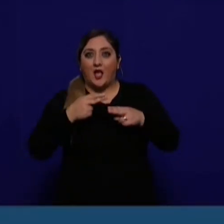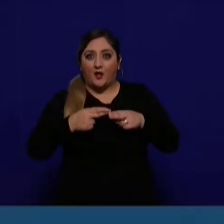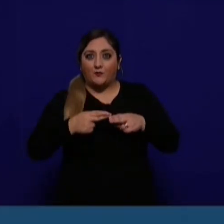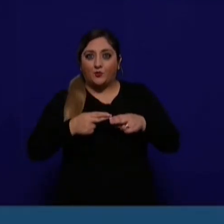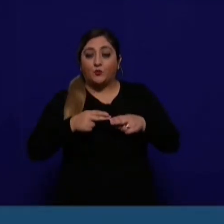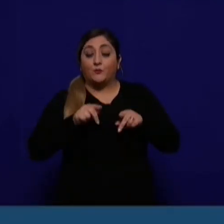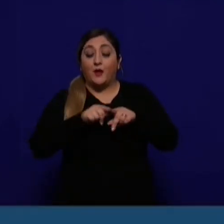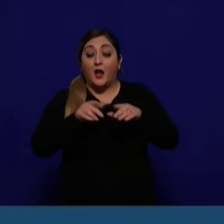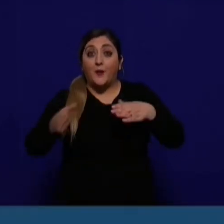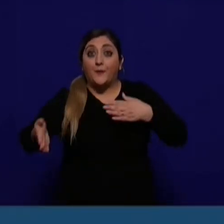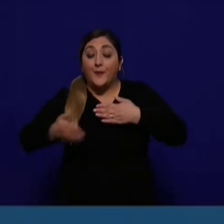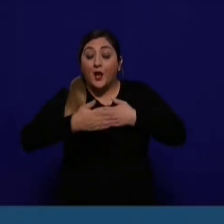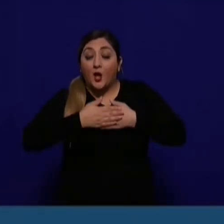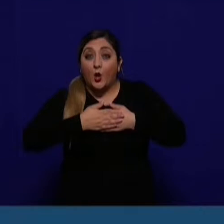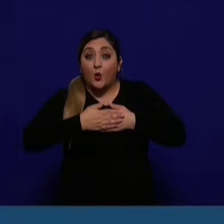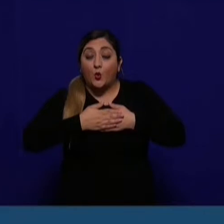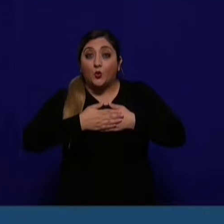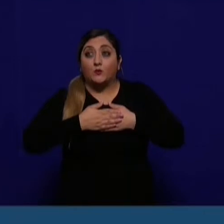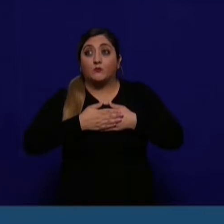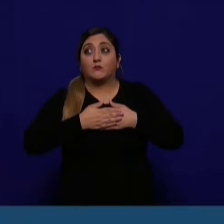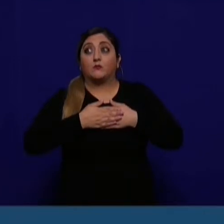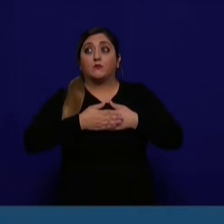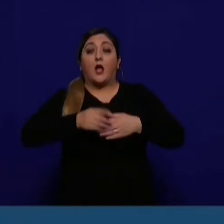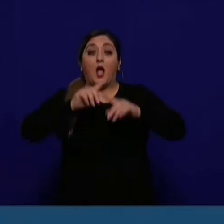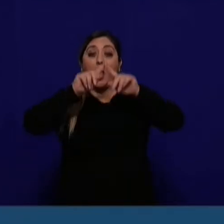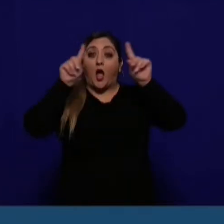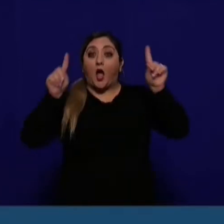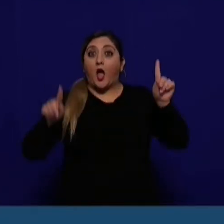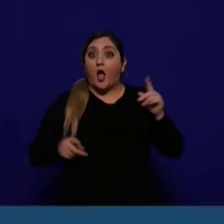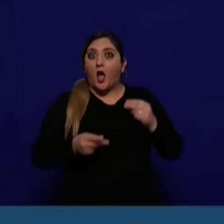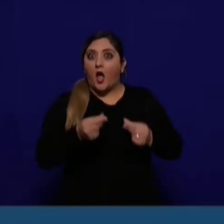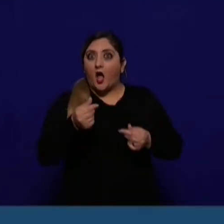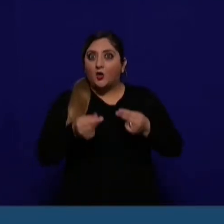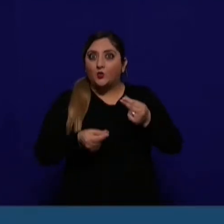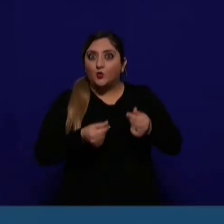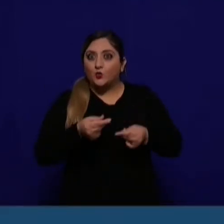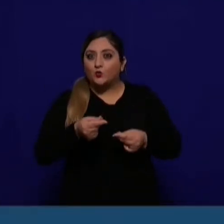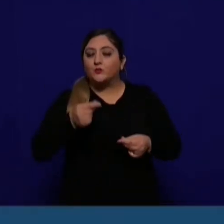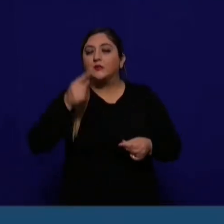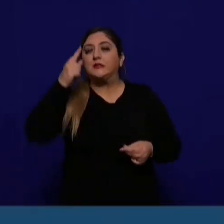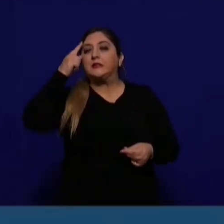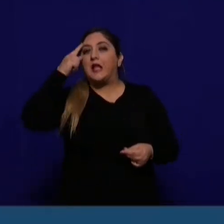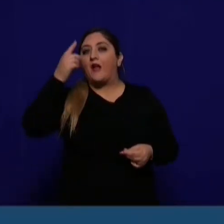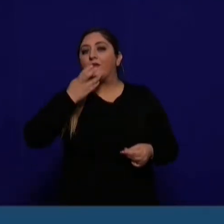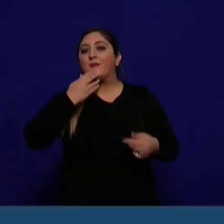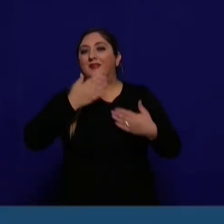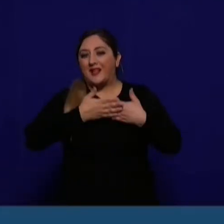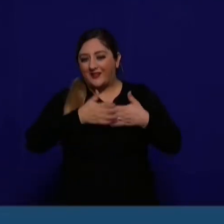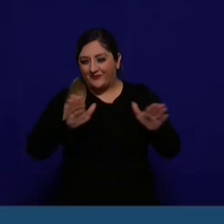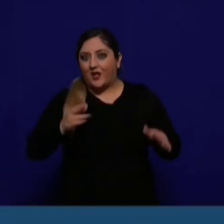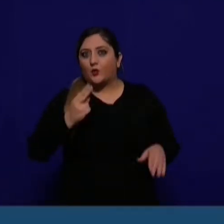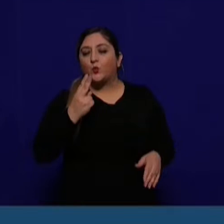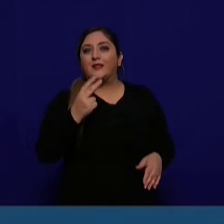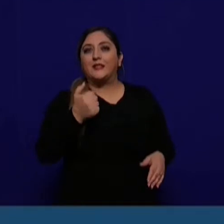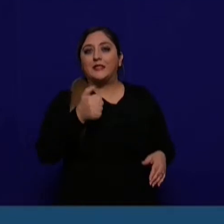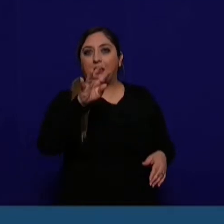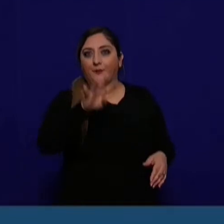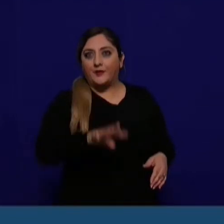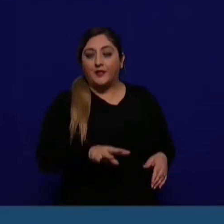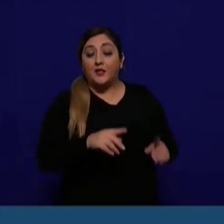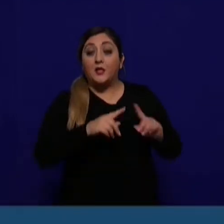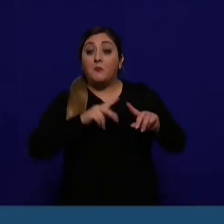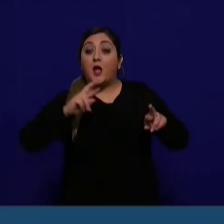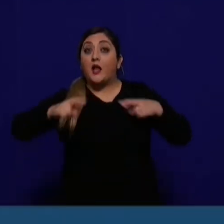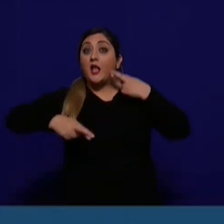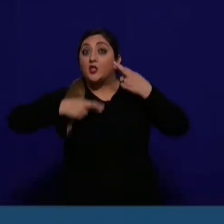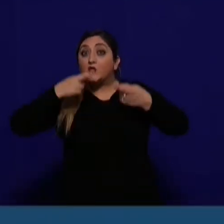bħal diversi postijiet oħra semmejna l-ħwienet li dawn diġà tajna id-data għas-26 ta' April, però mbagħad naraw li pereżempju restaurants jew